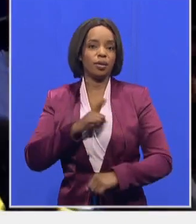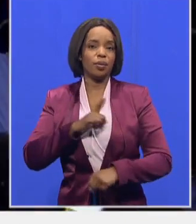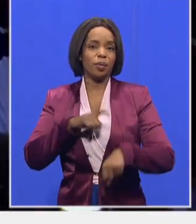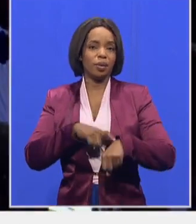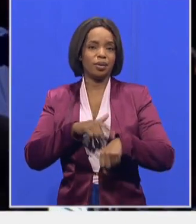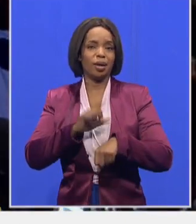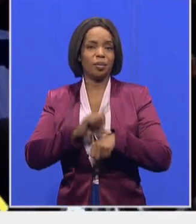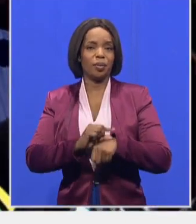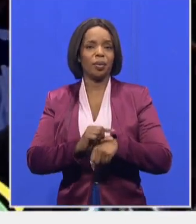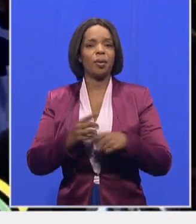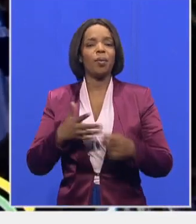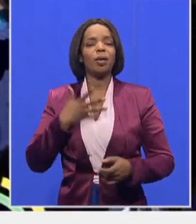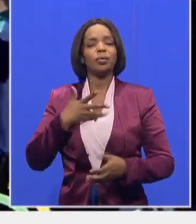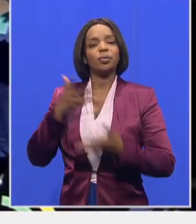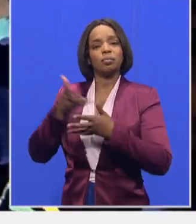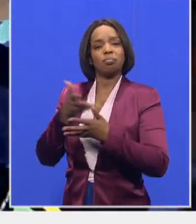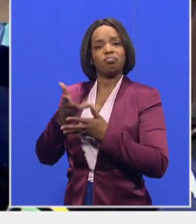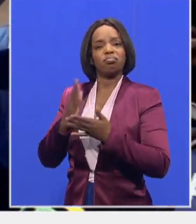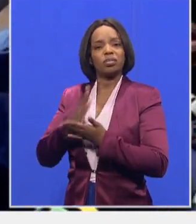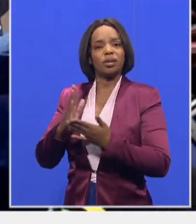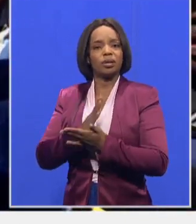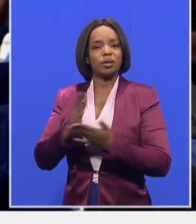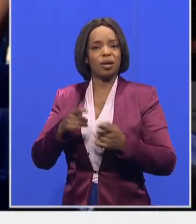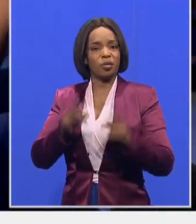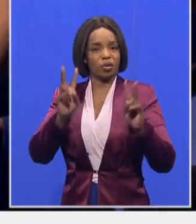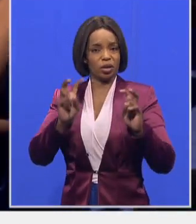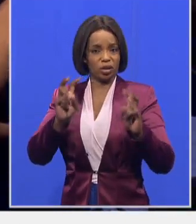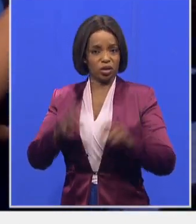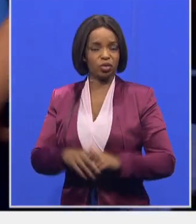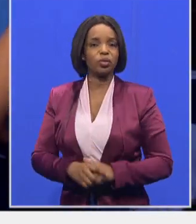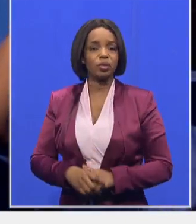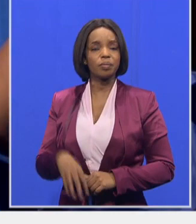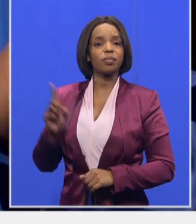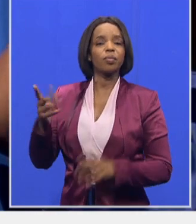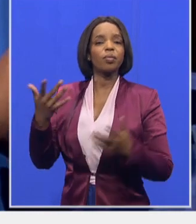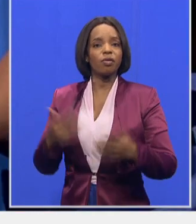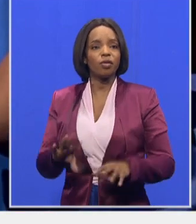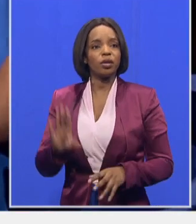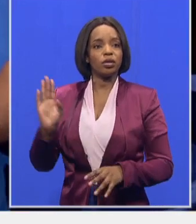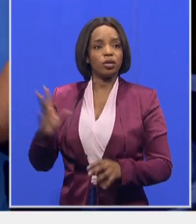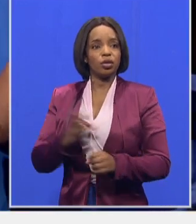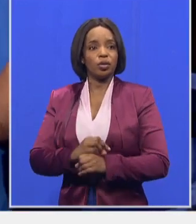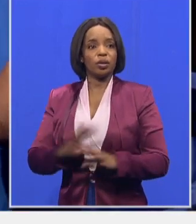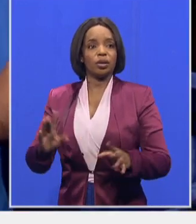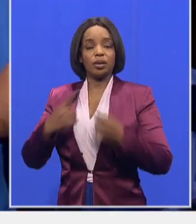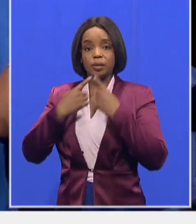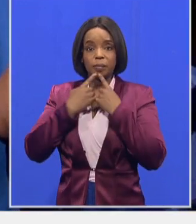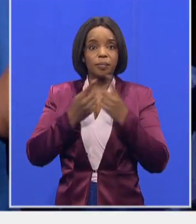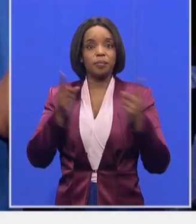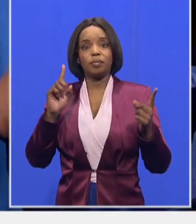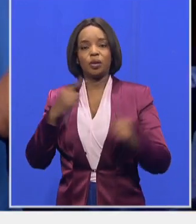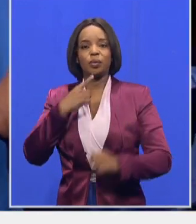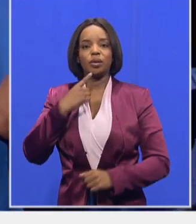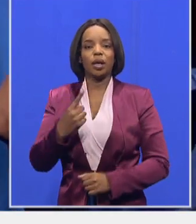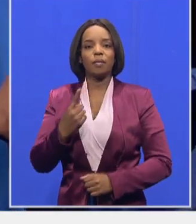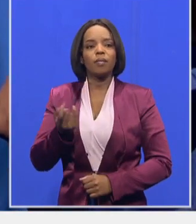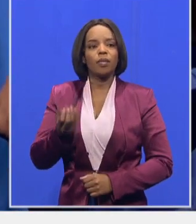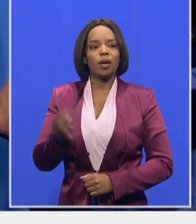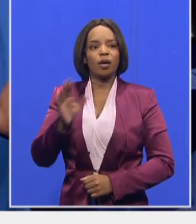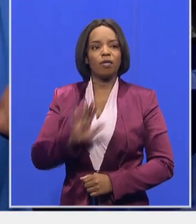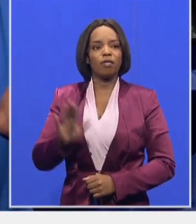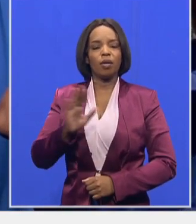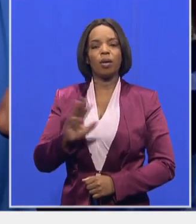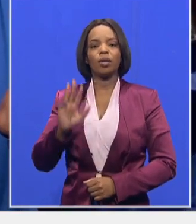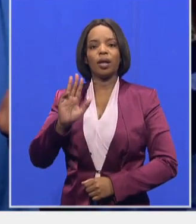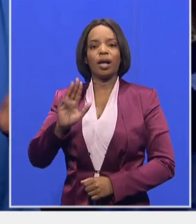to discuss some of these issues. You've stated in your address that ministers are occupying about 97 mansions in Cape Town